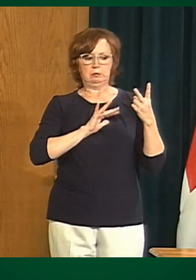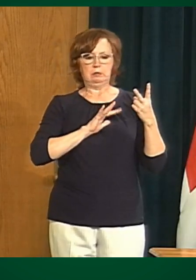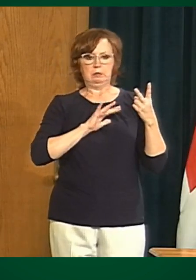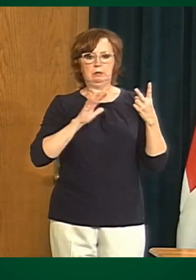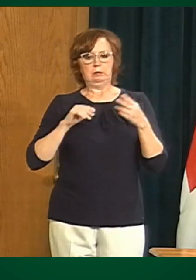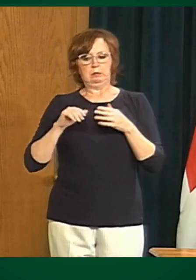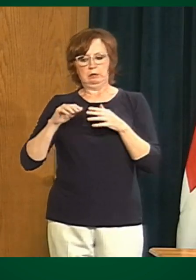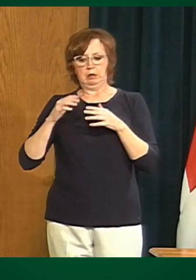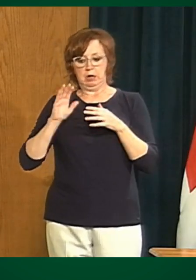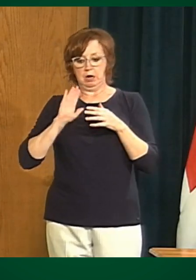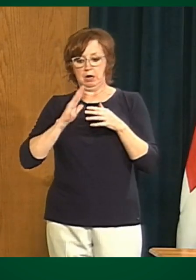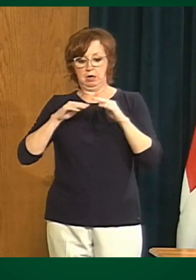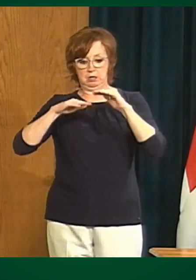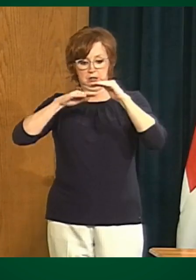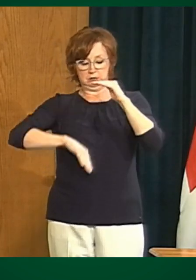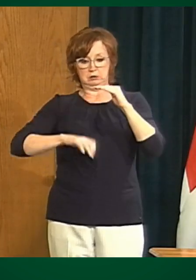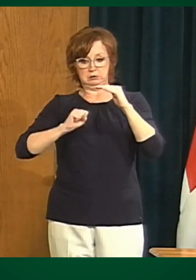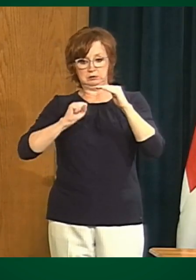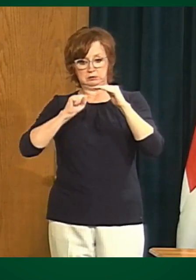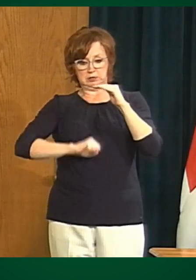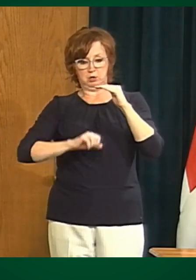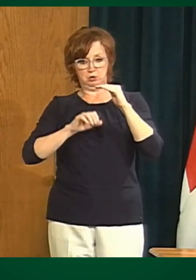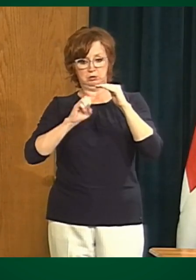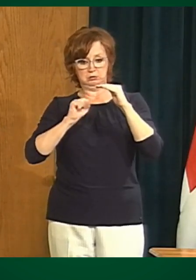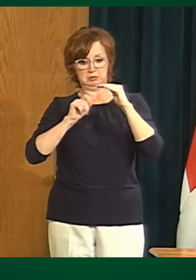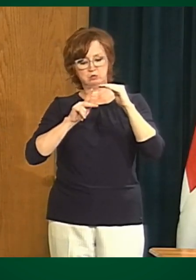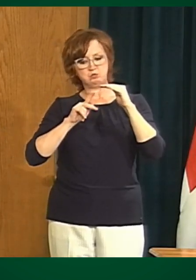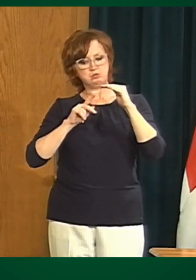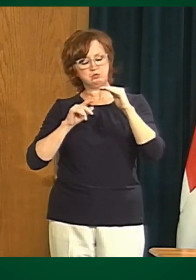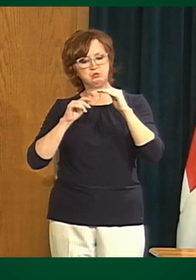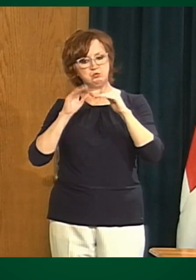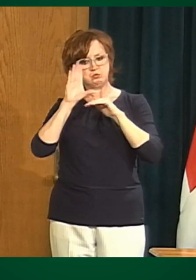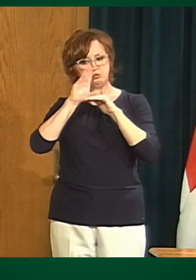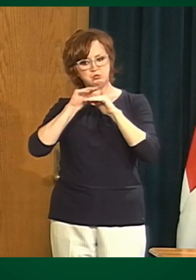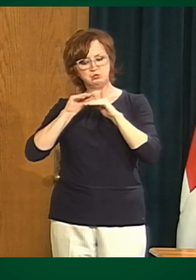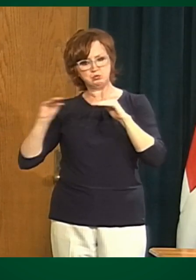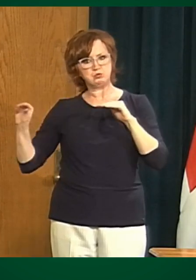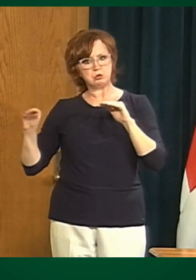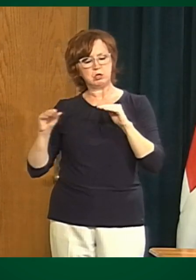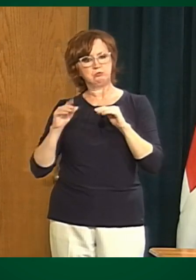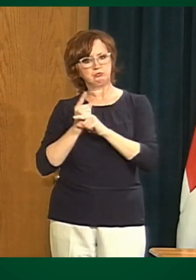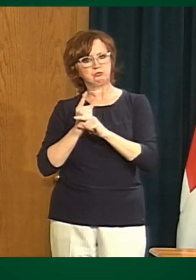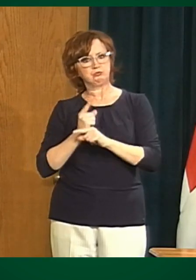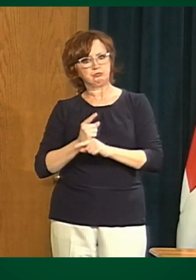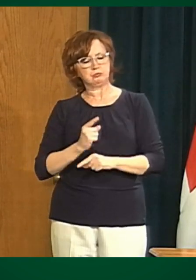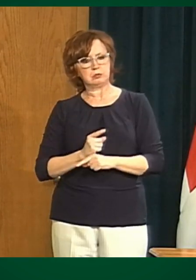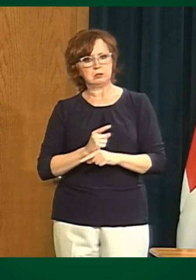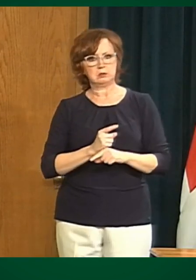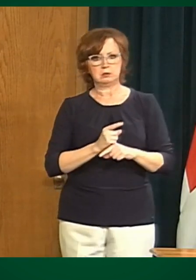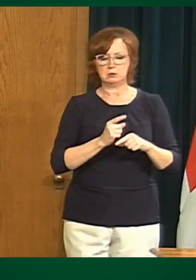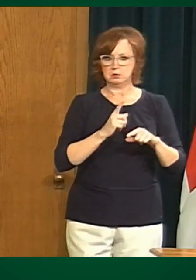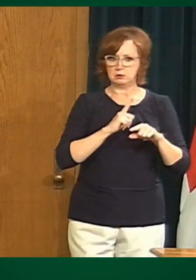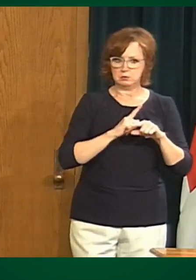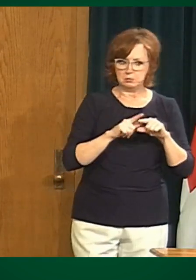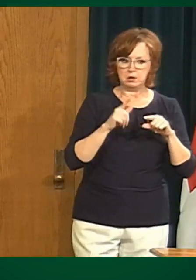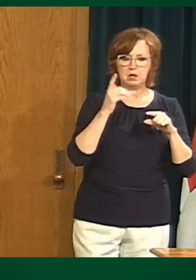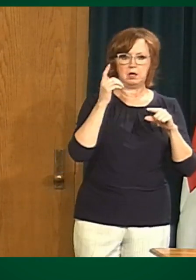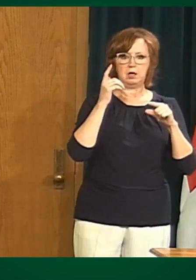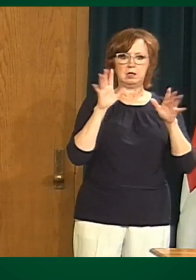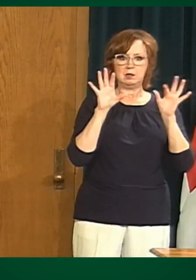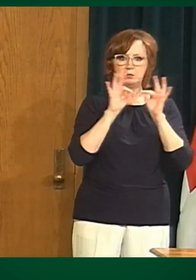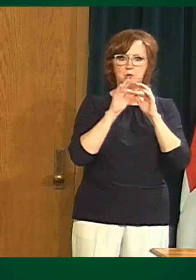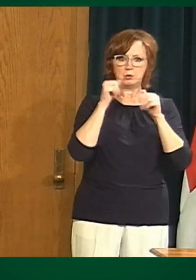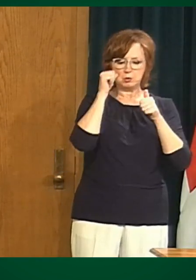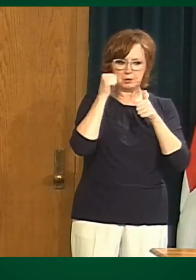the things that we have been doing to keep that curve flat while we cautiously reopen in